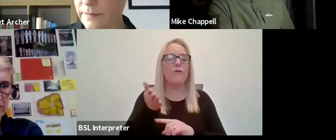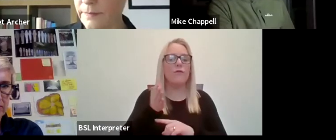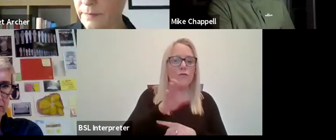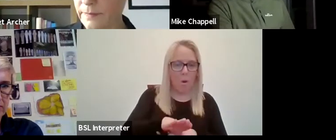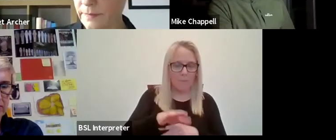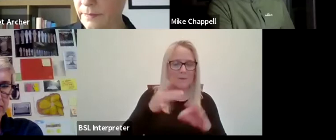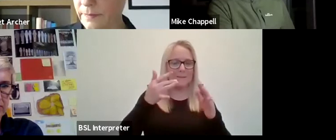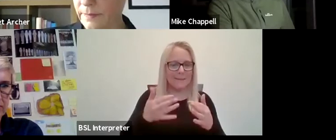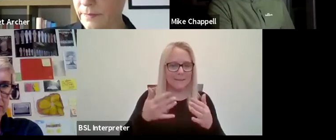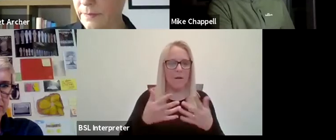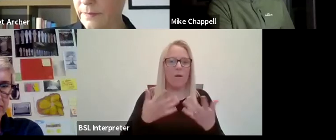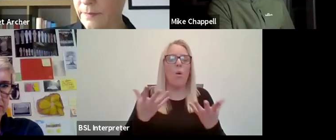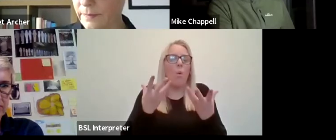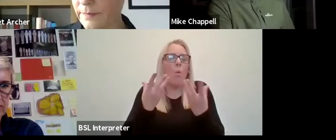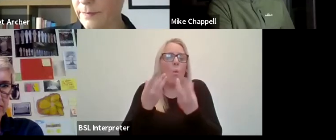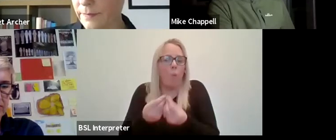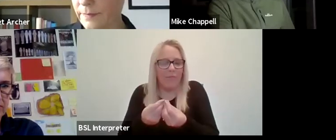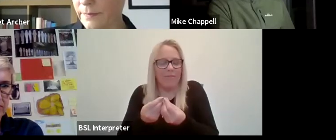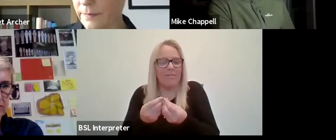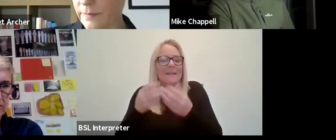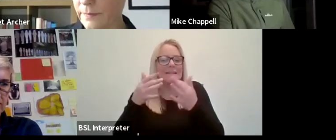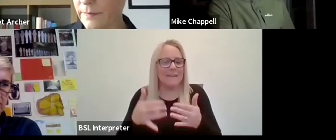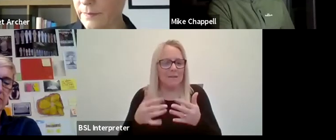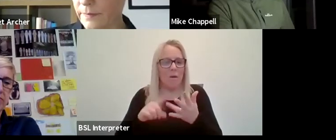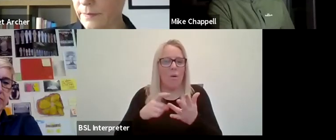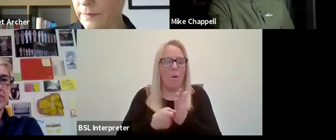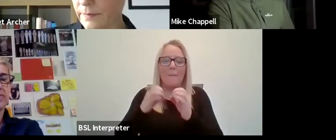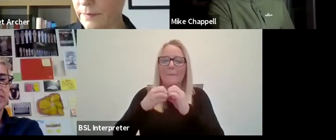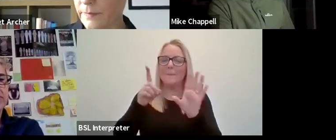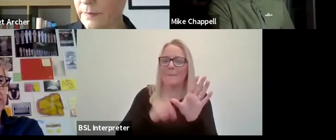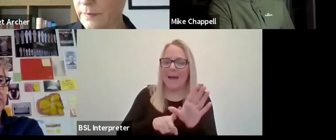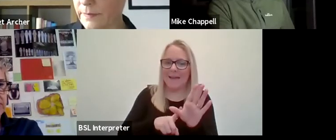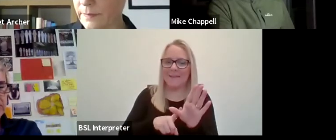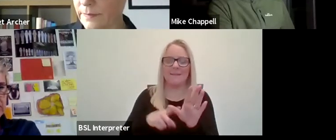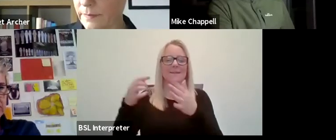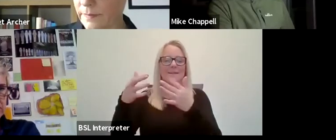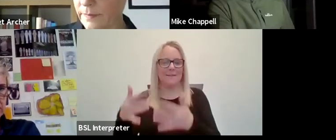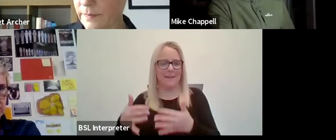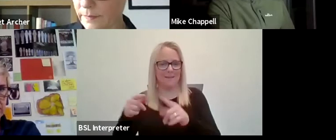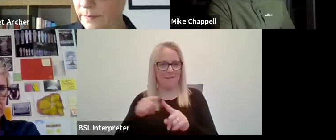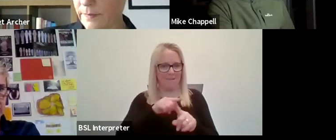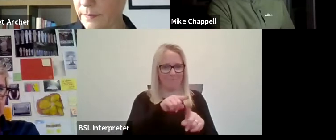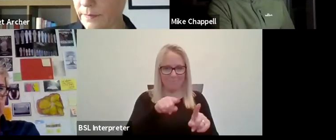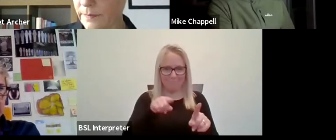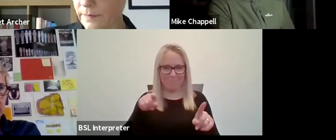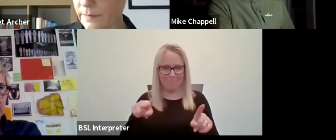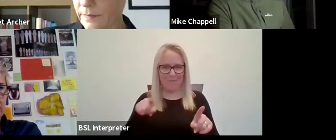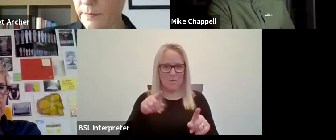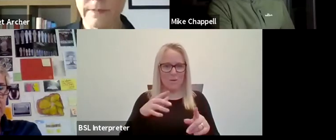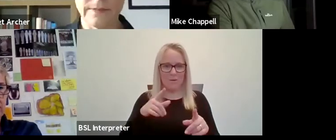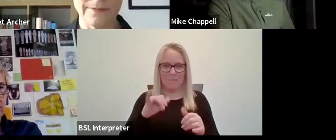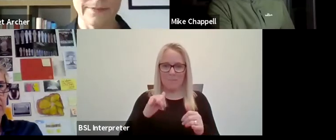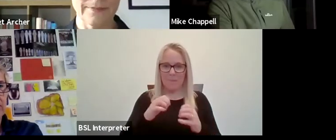data? And when are we working by data? From might be when we get to talk to Mike, actually, because in some ways, I